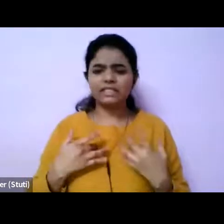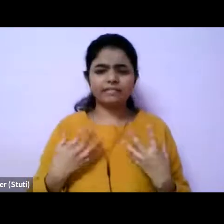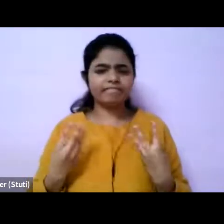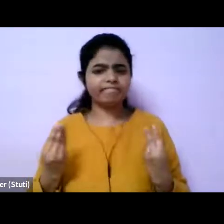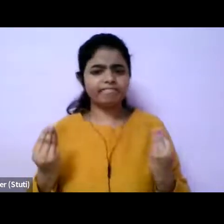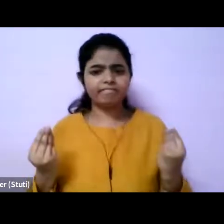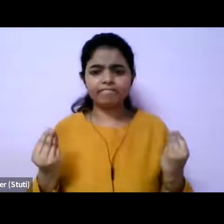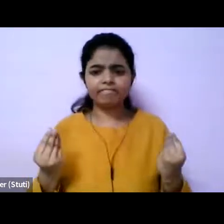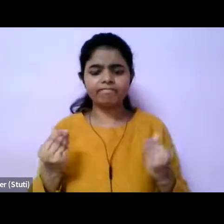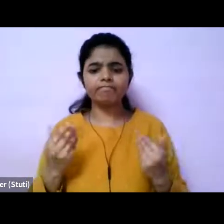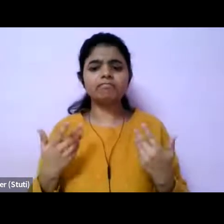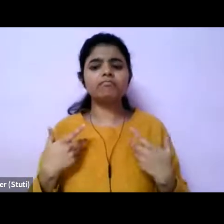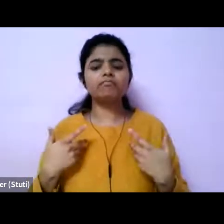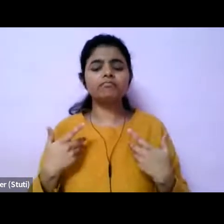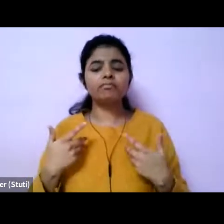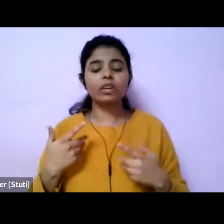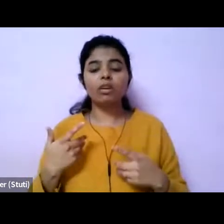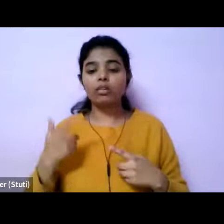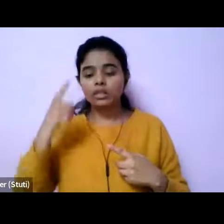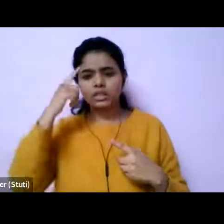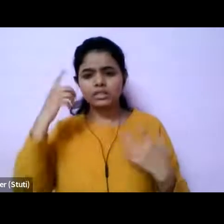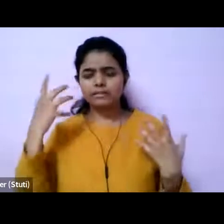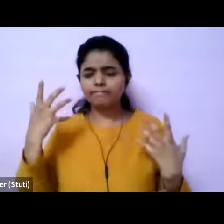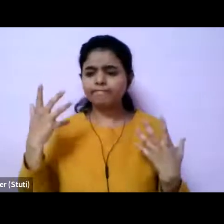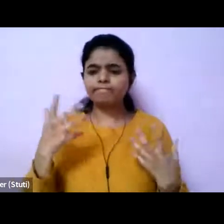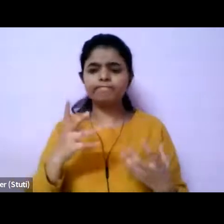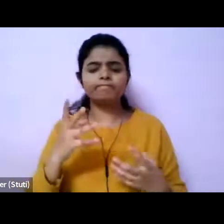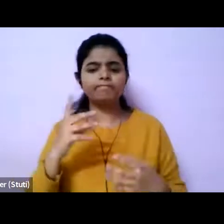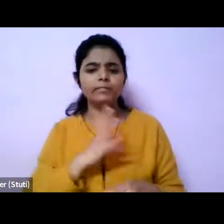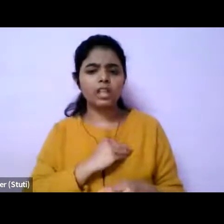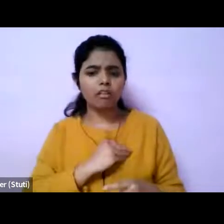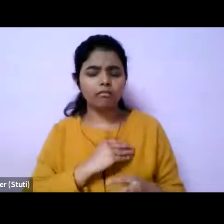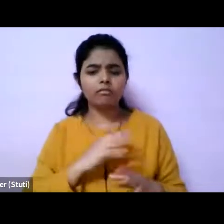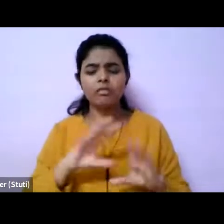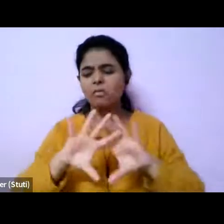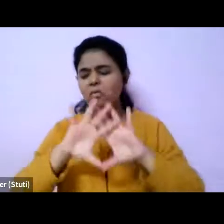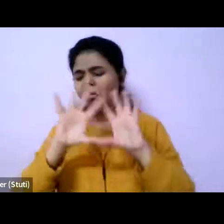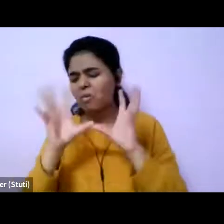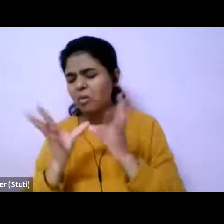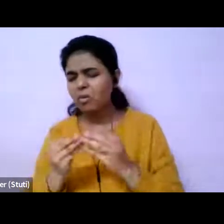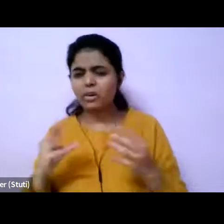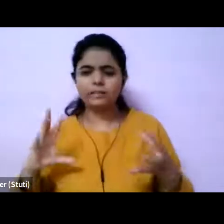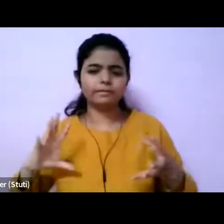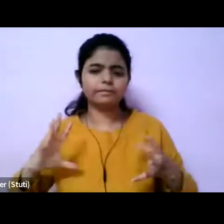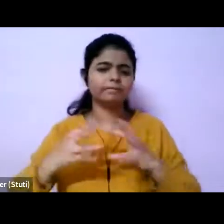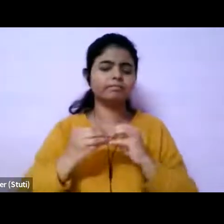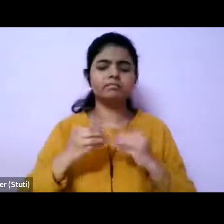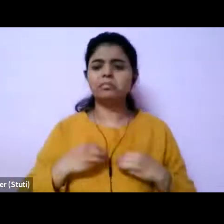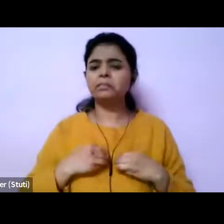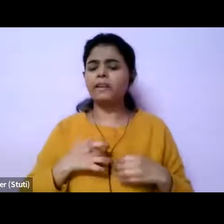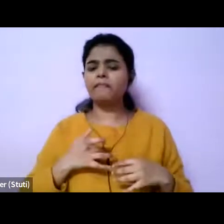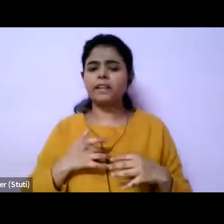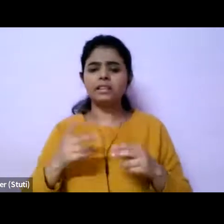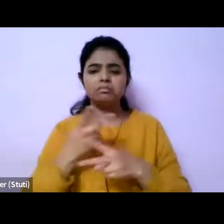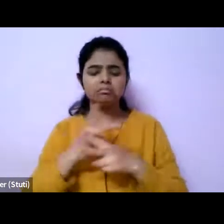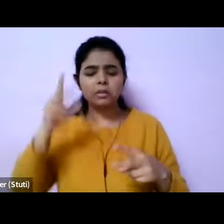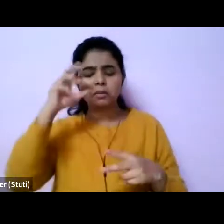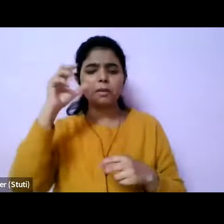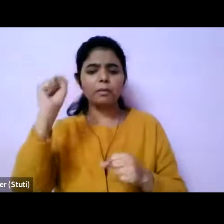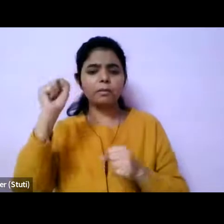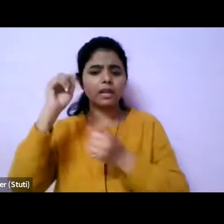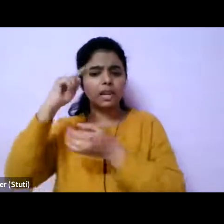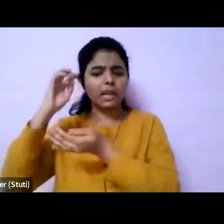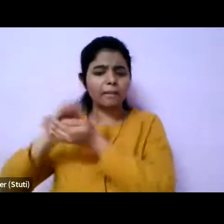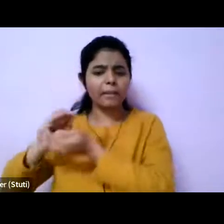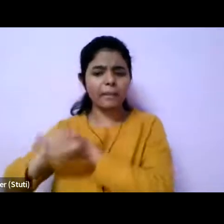and transforming truth into fiction, and by extension, alleviating damaging effects of such memories.